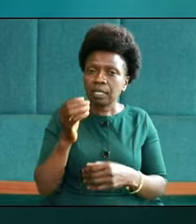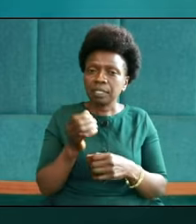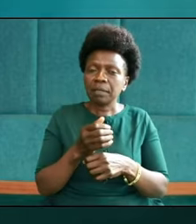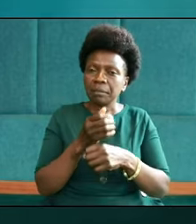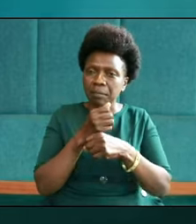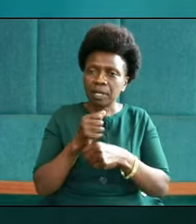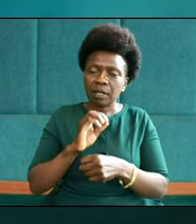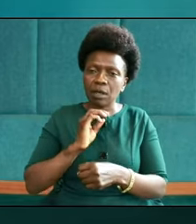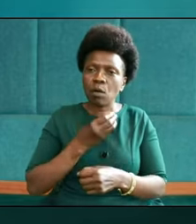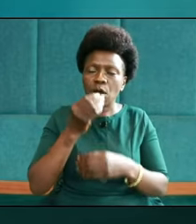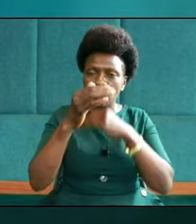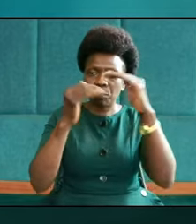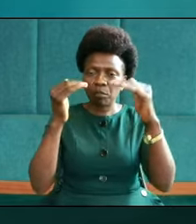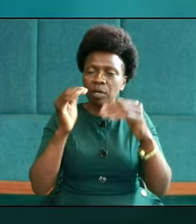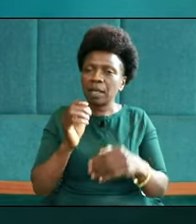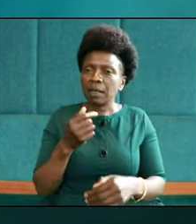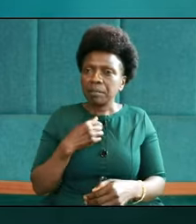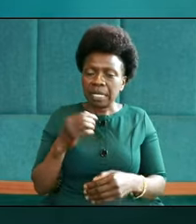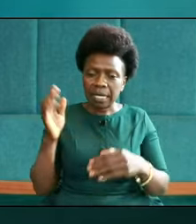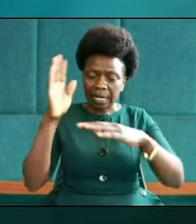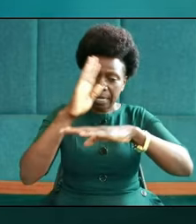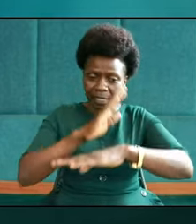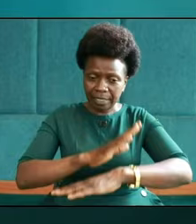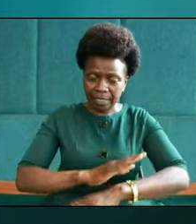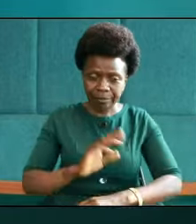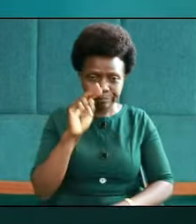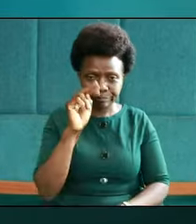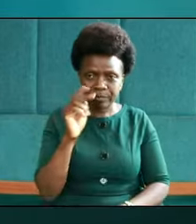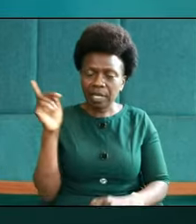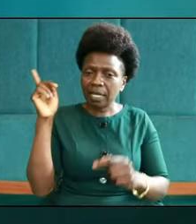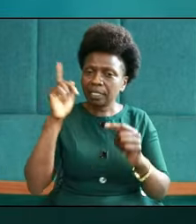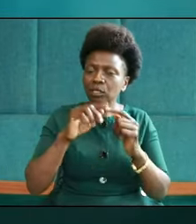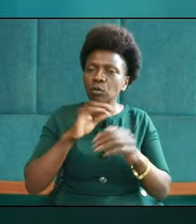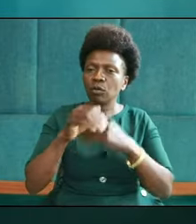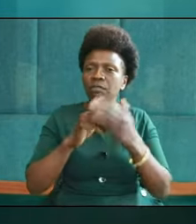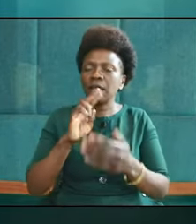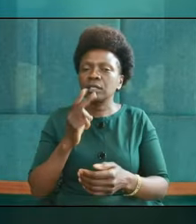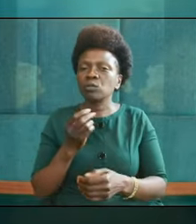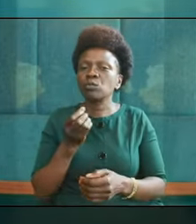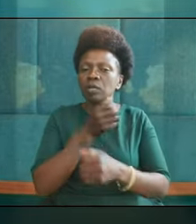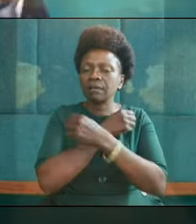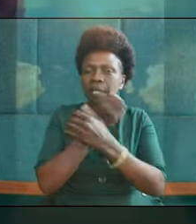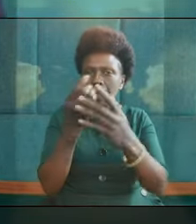I will not rest till all of us who love the appearing of the